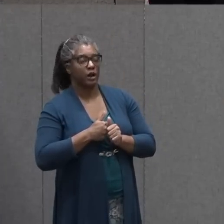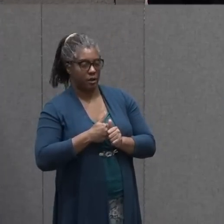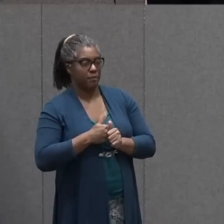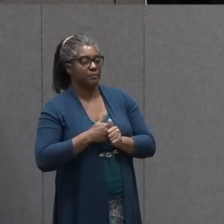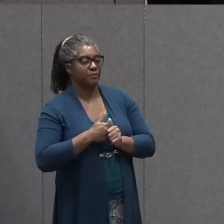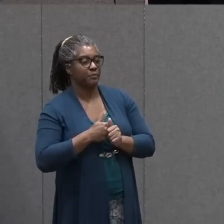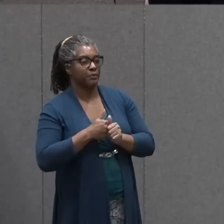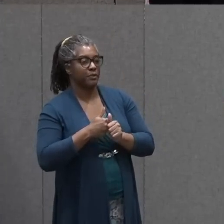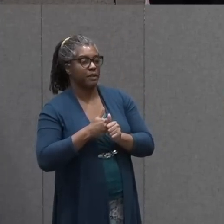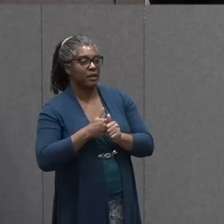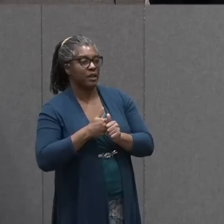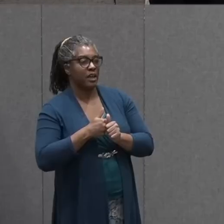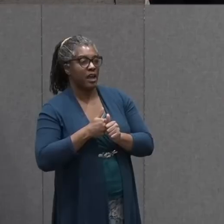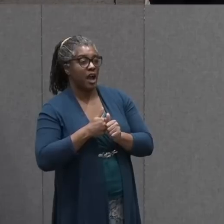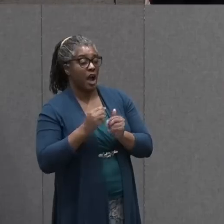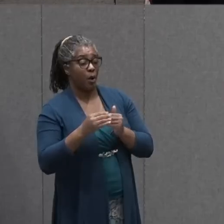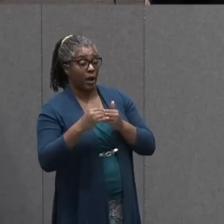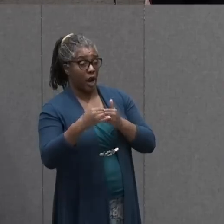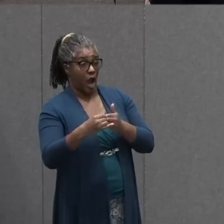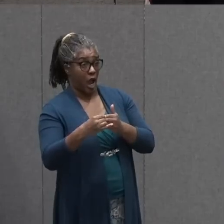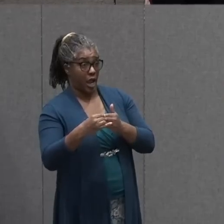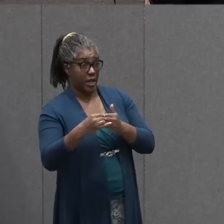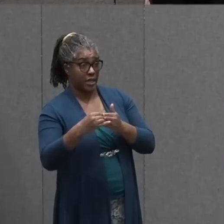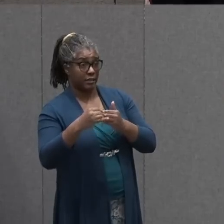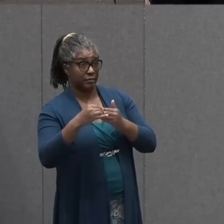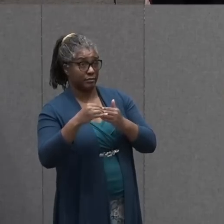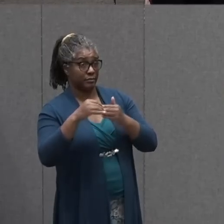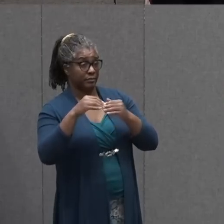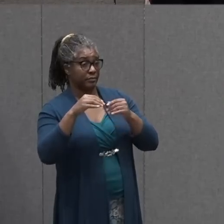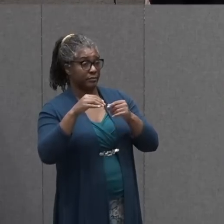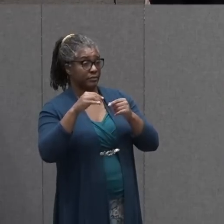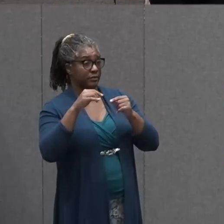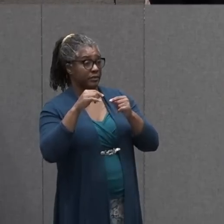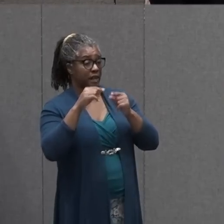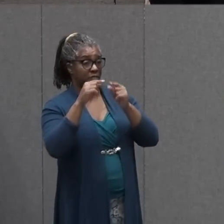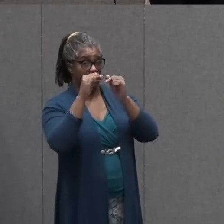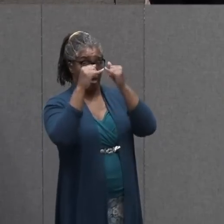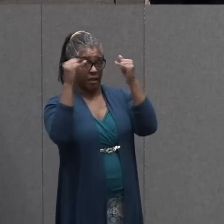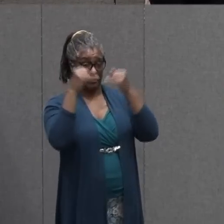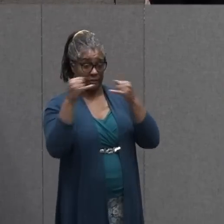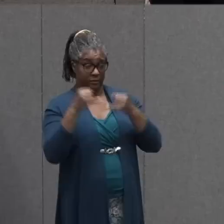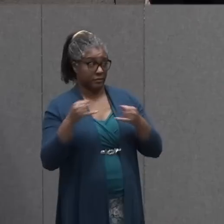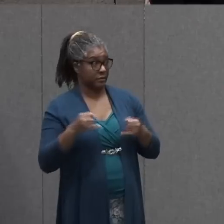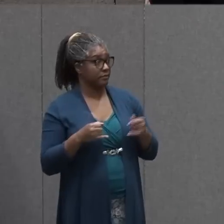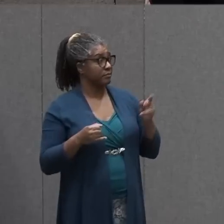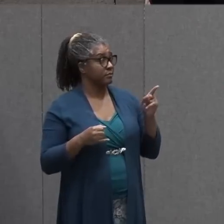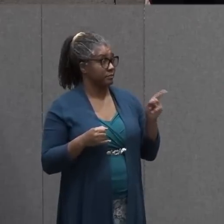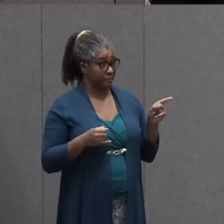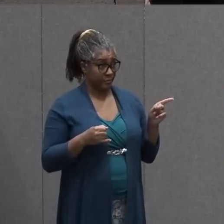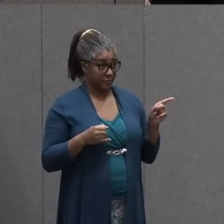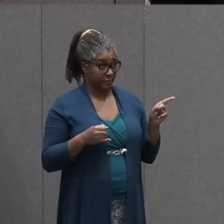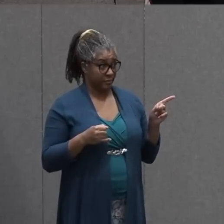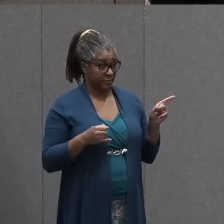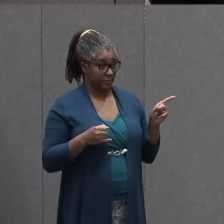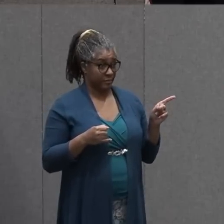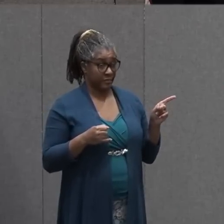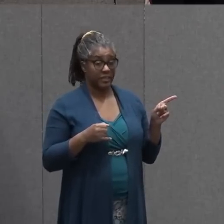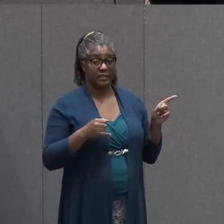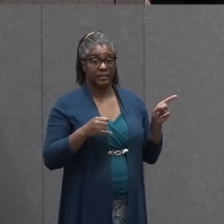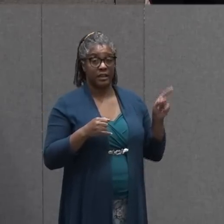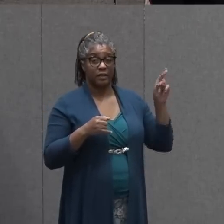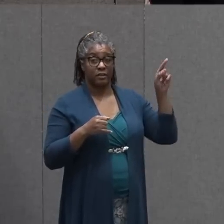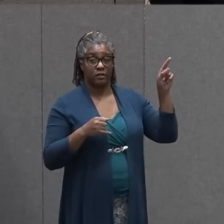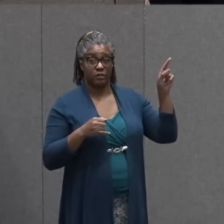cinquain, that guide here that Miss Martindale put together. We could think of a noun. Okay. Think about like your